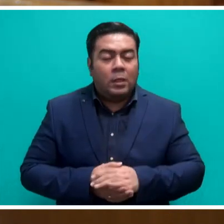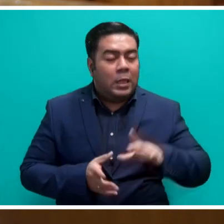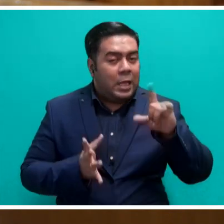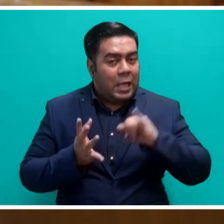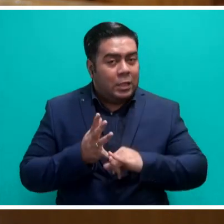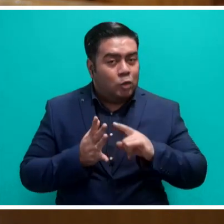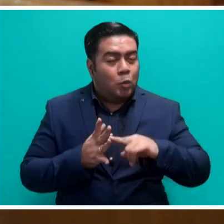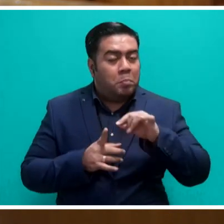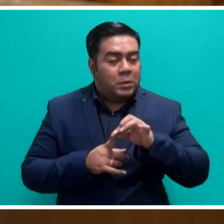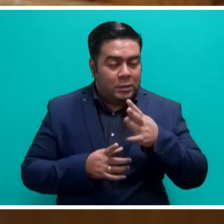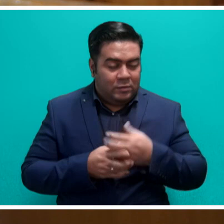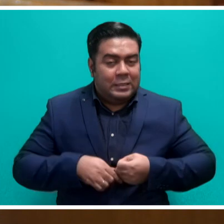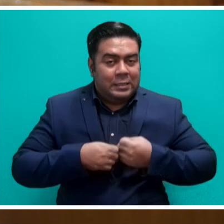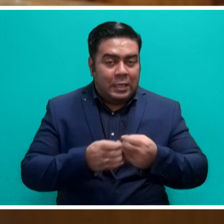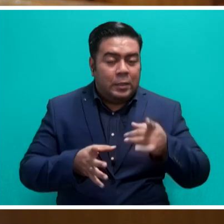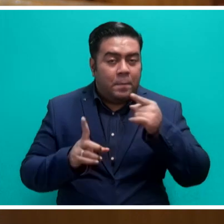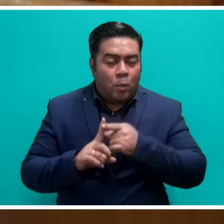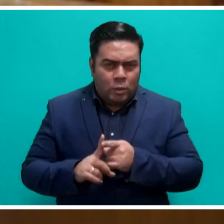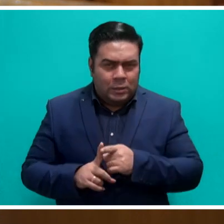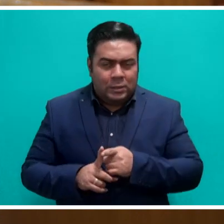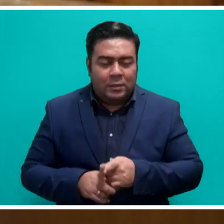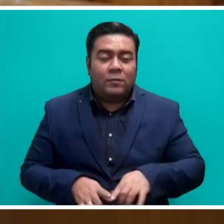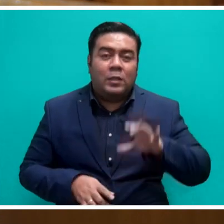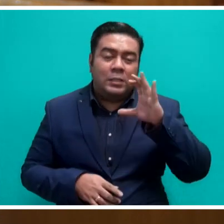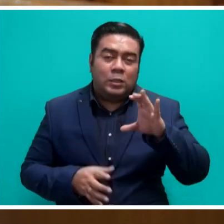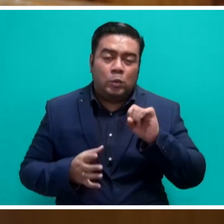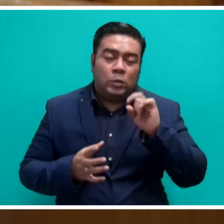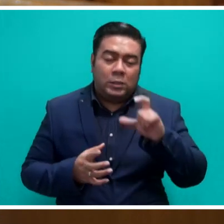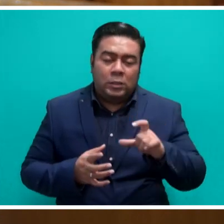will serve as a starting point for the COC to